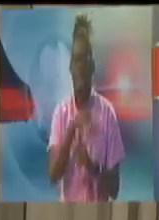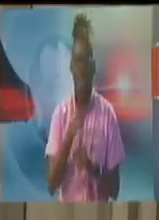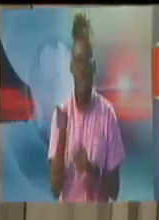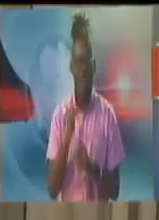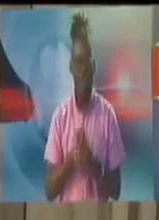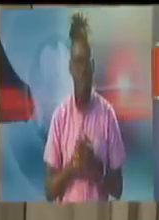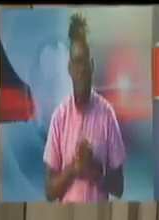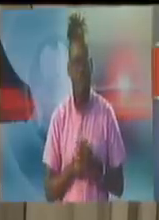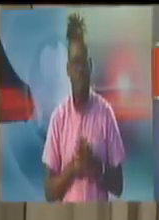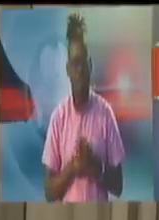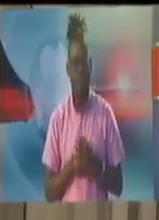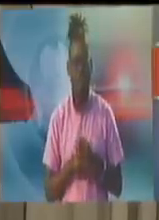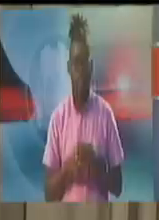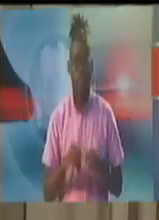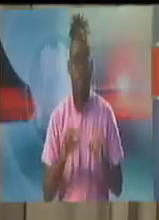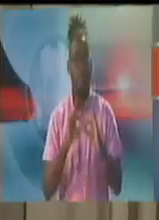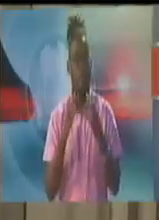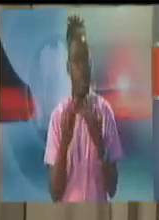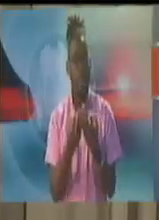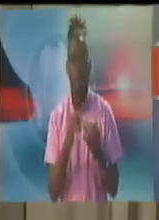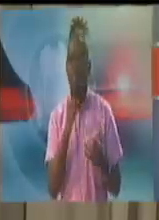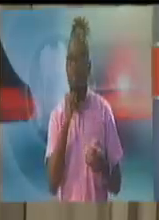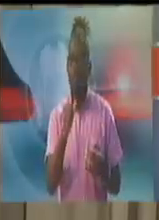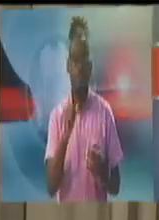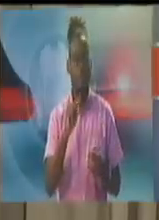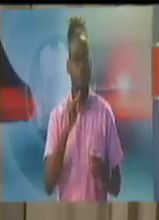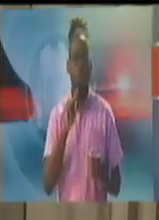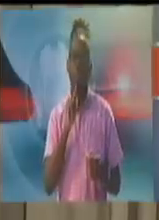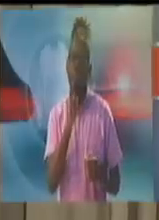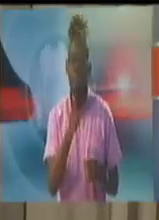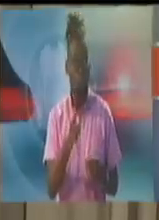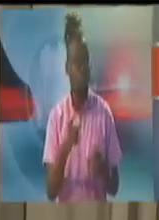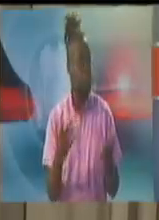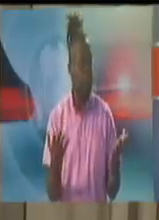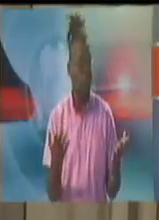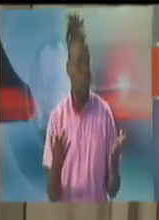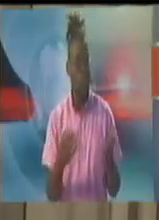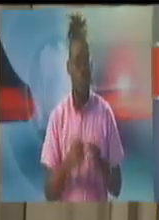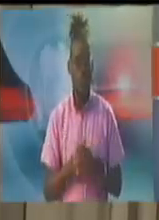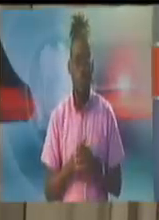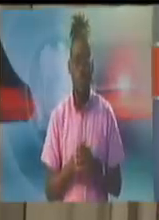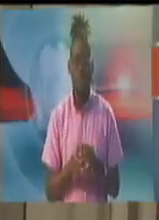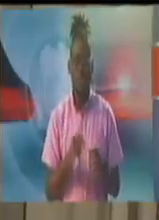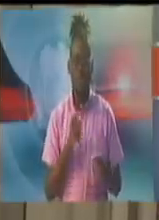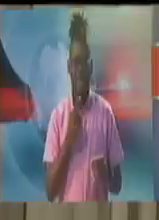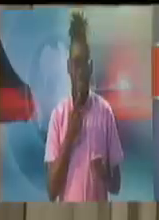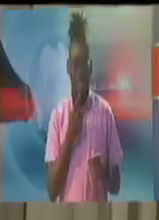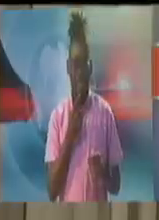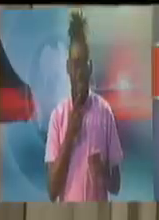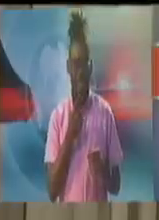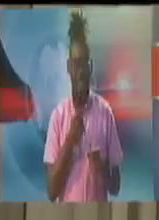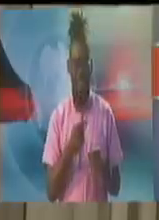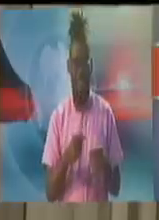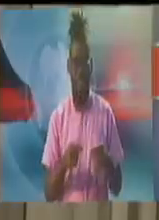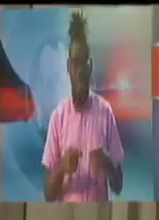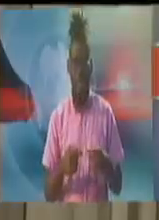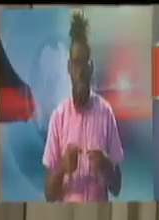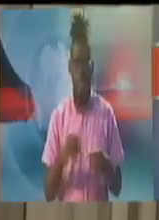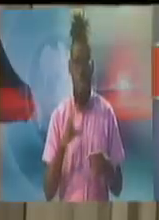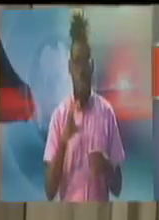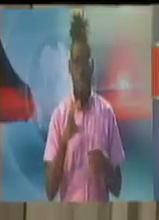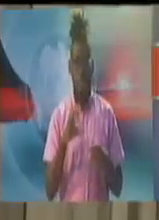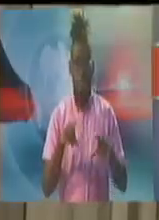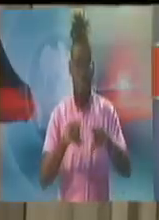family. They said that was not true, and they took great umbrage to it. They said that his credit card in those circumstances continued to be